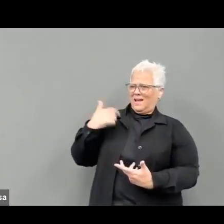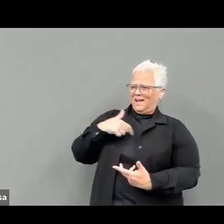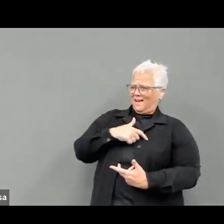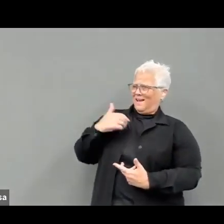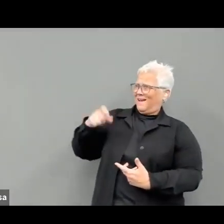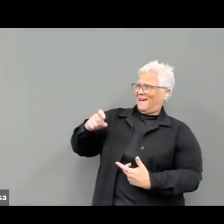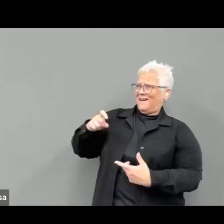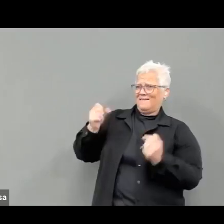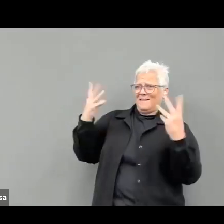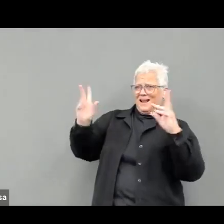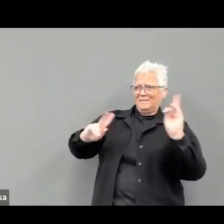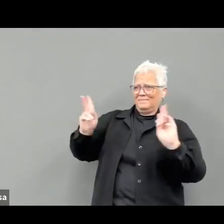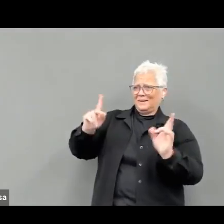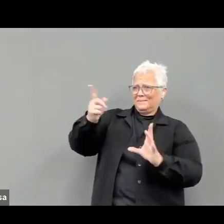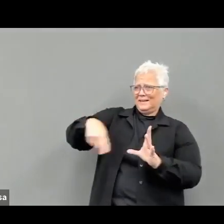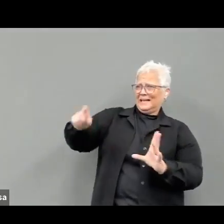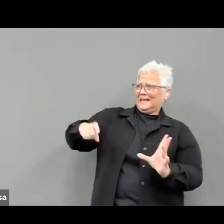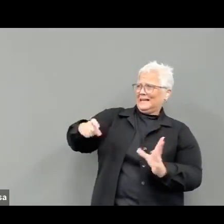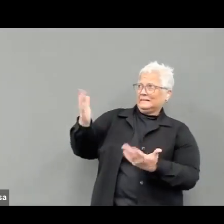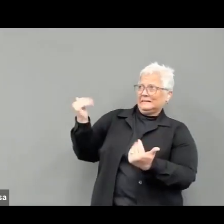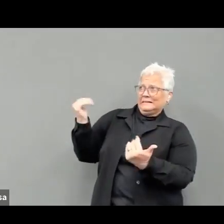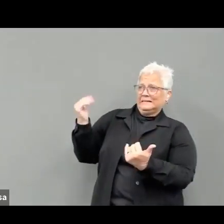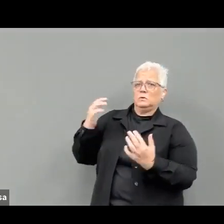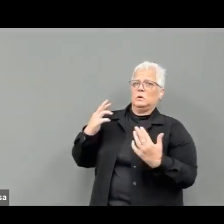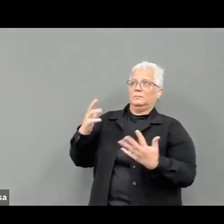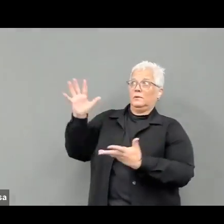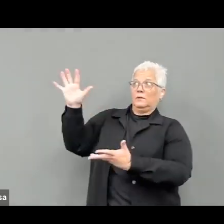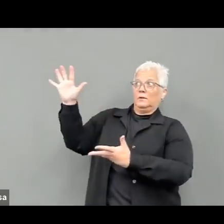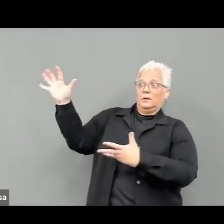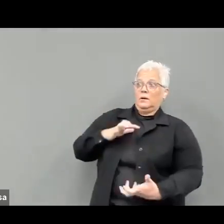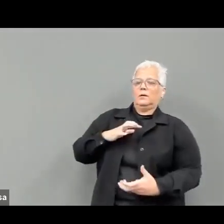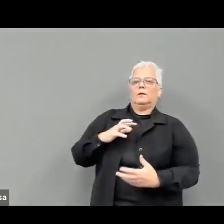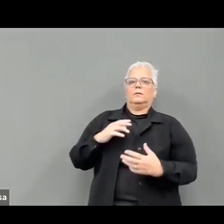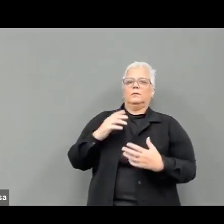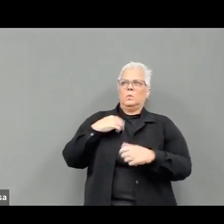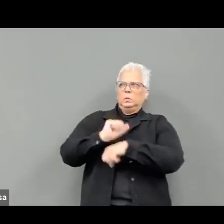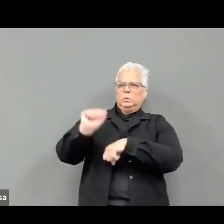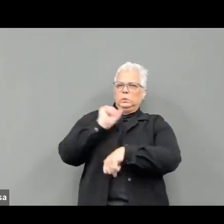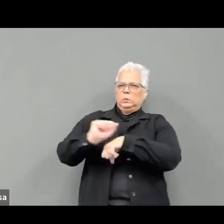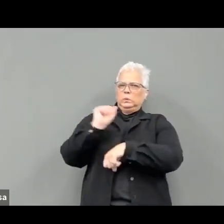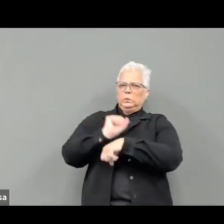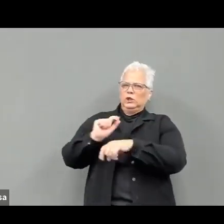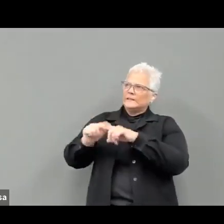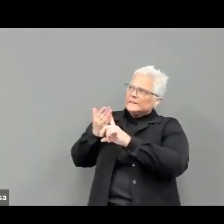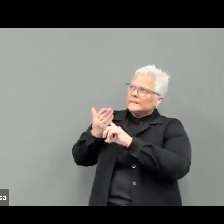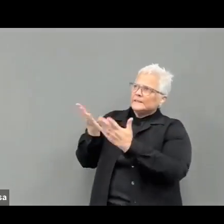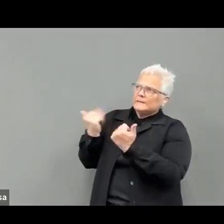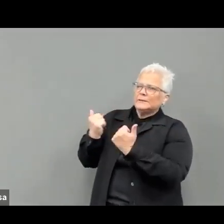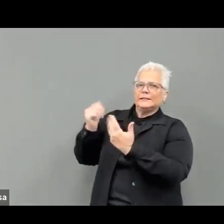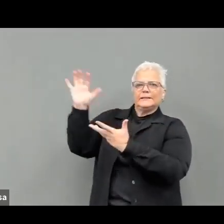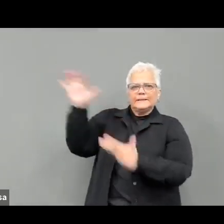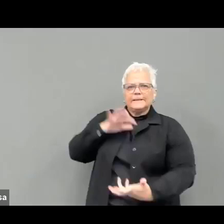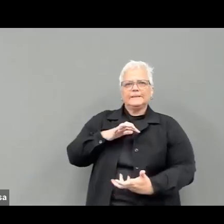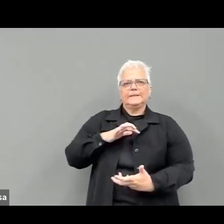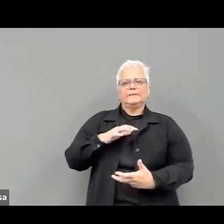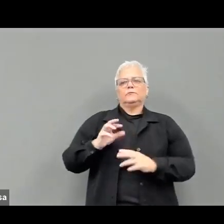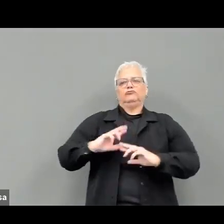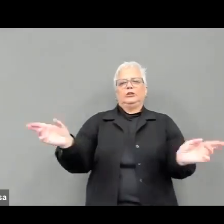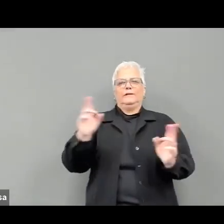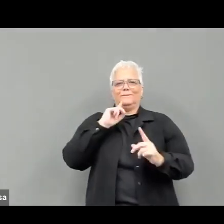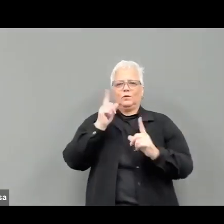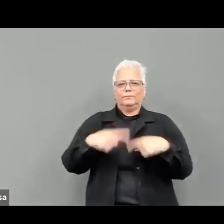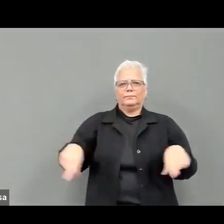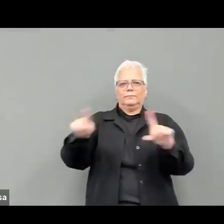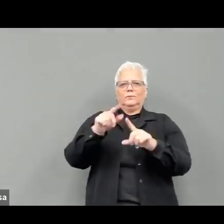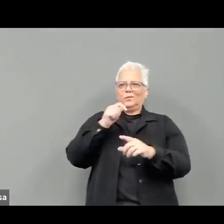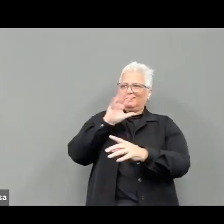people who perhaps don't have as many options. Right now, we are working